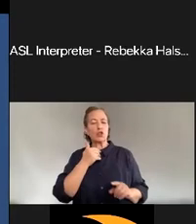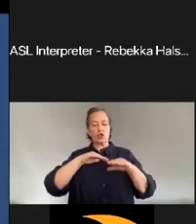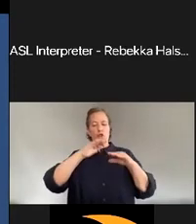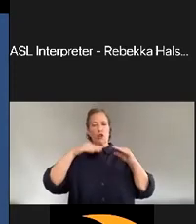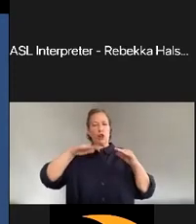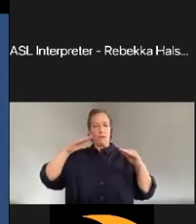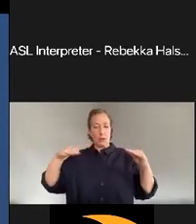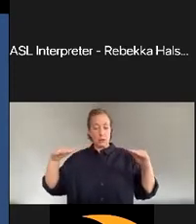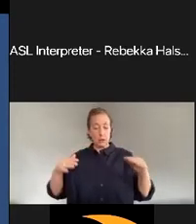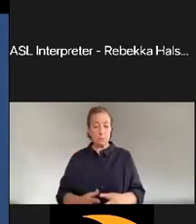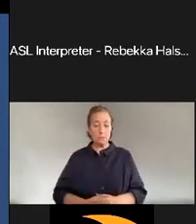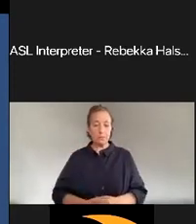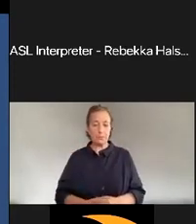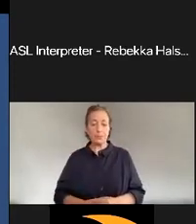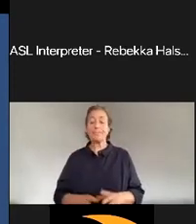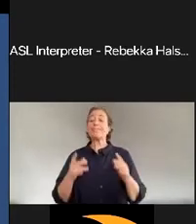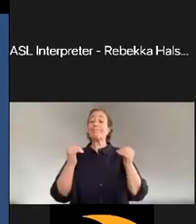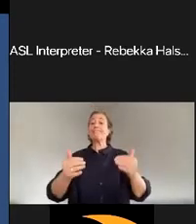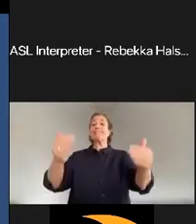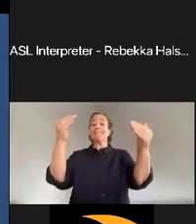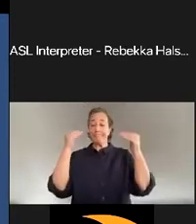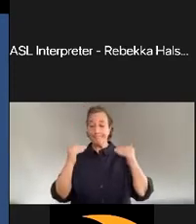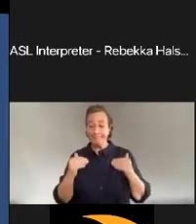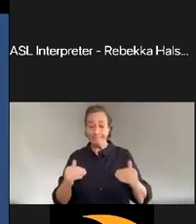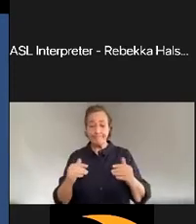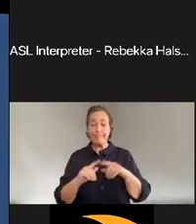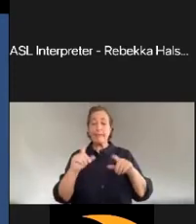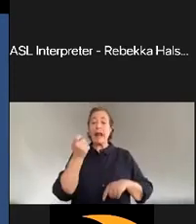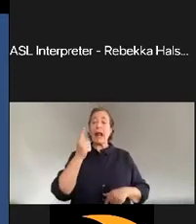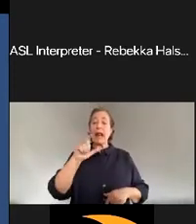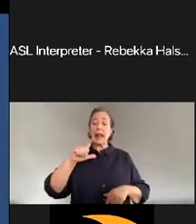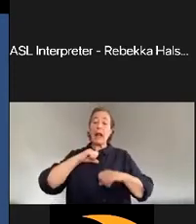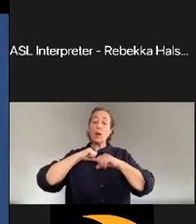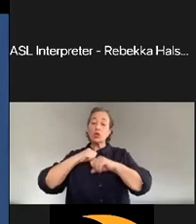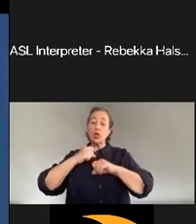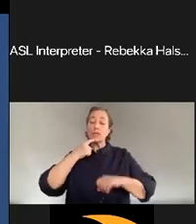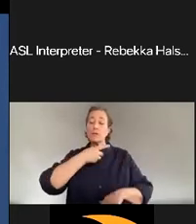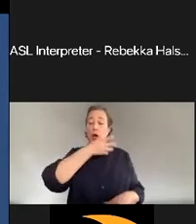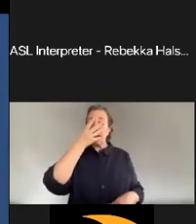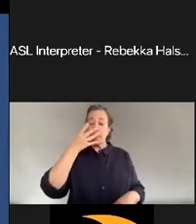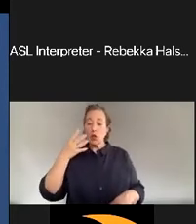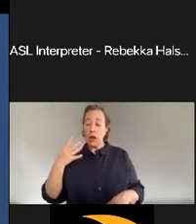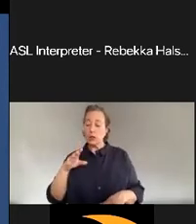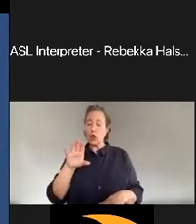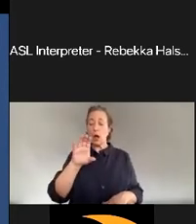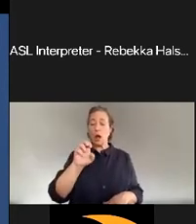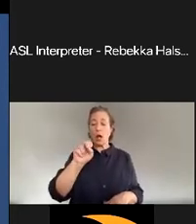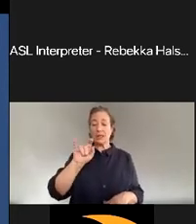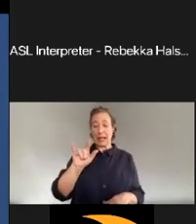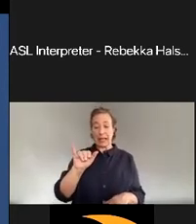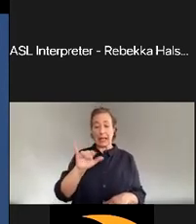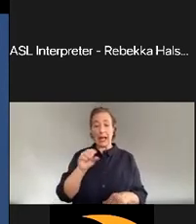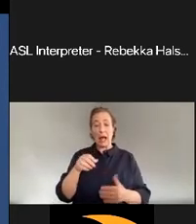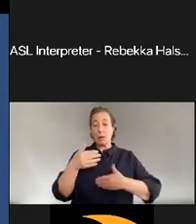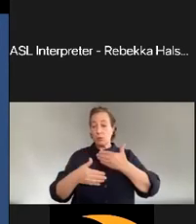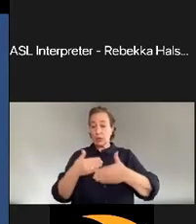So next we are going to talk about the legal protections in immigration custody and proceedings. And to do